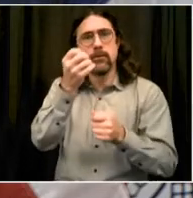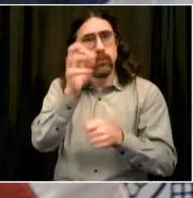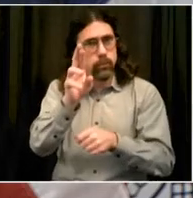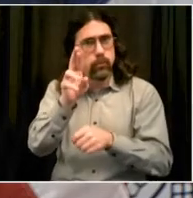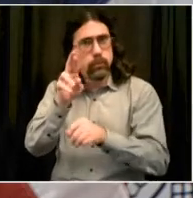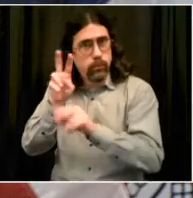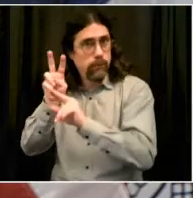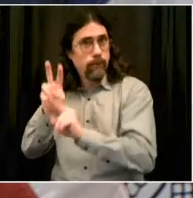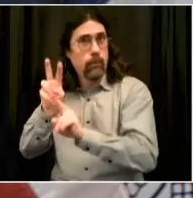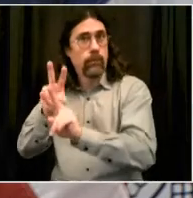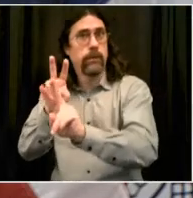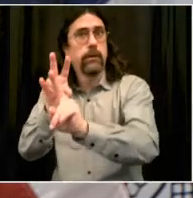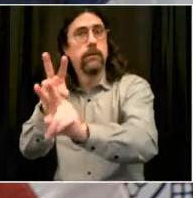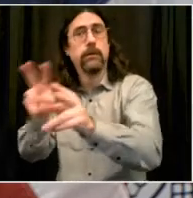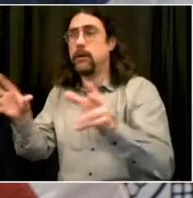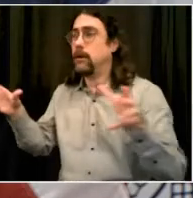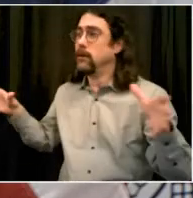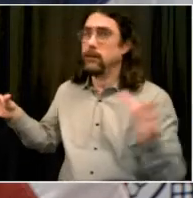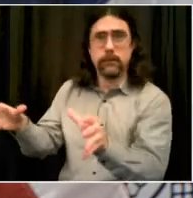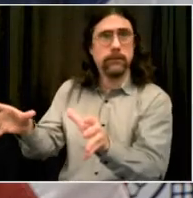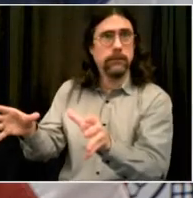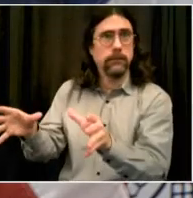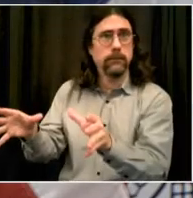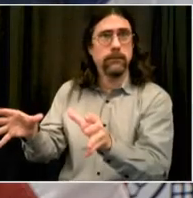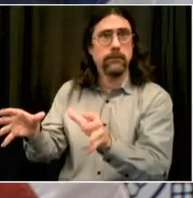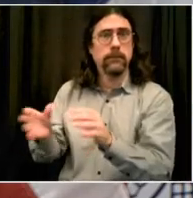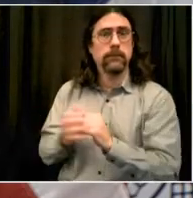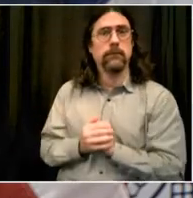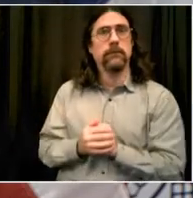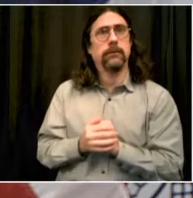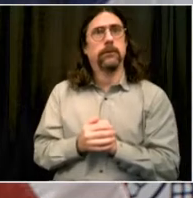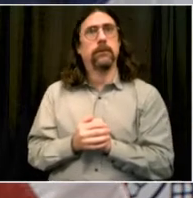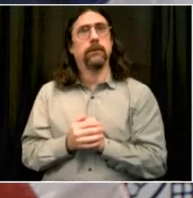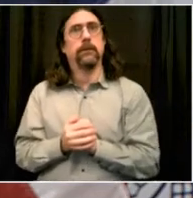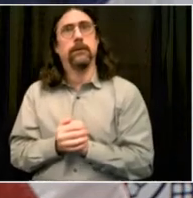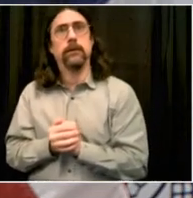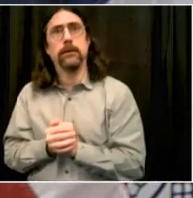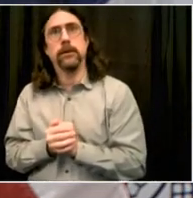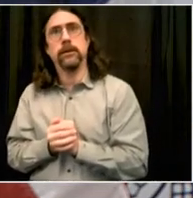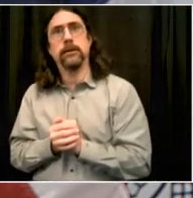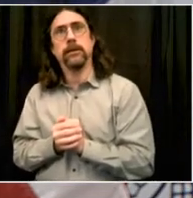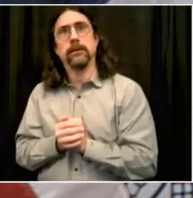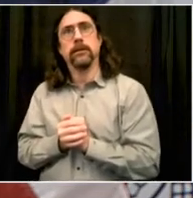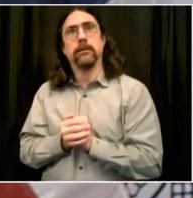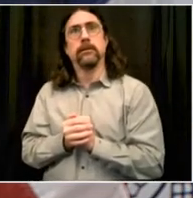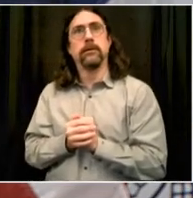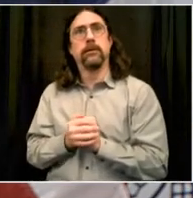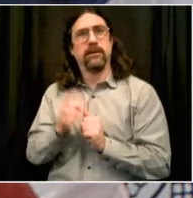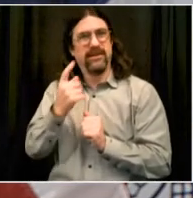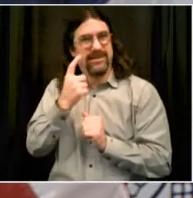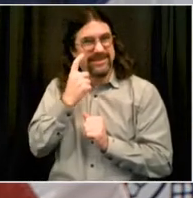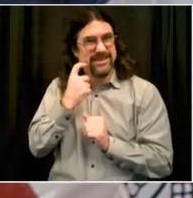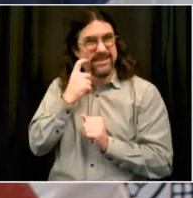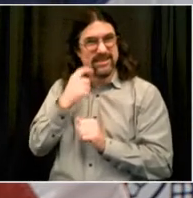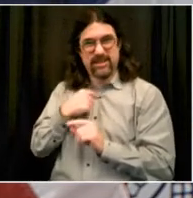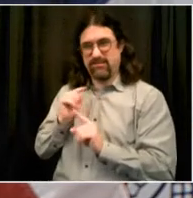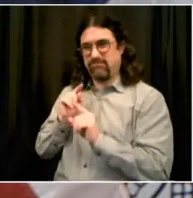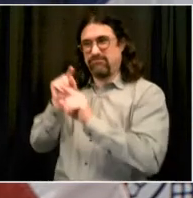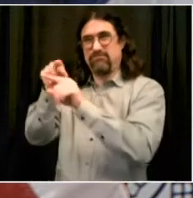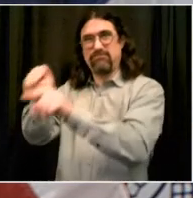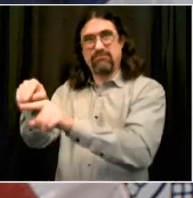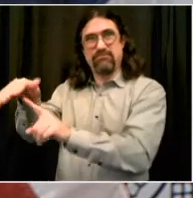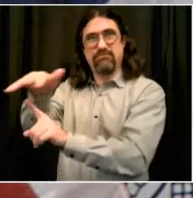1930s Germany and Kristallnacht. And when I tried to engage with them to kind of specify why they felt that